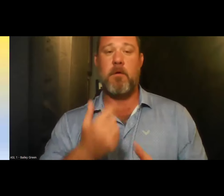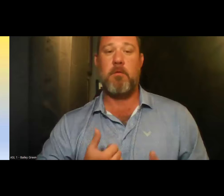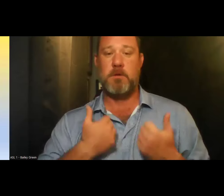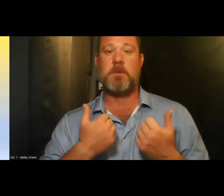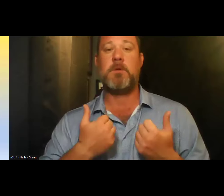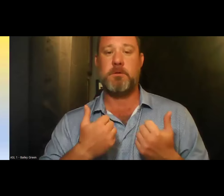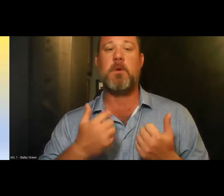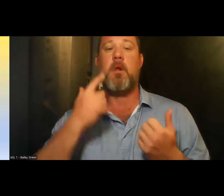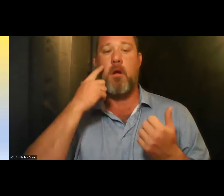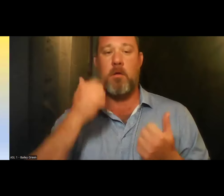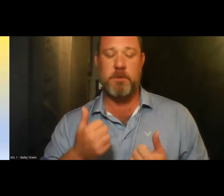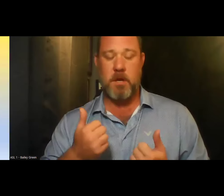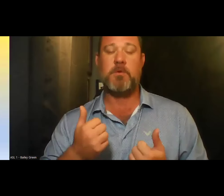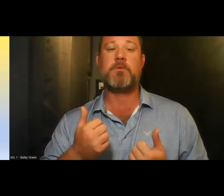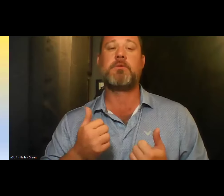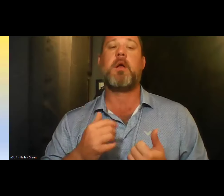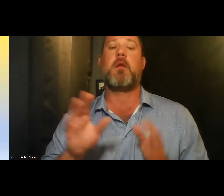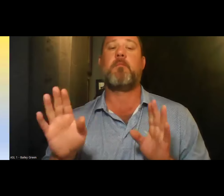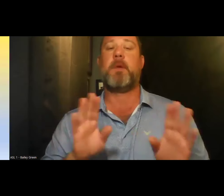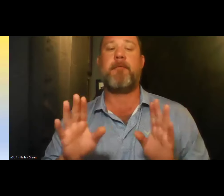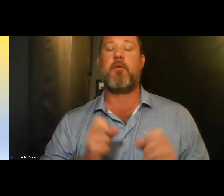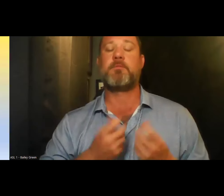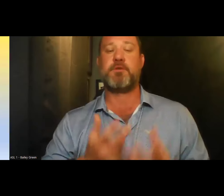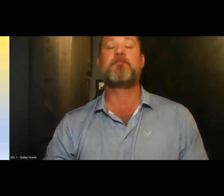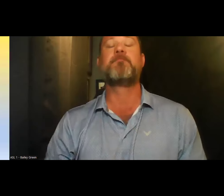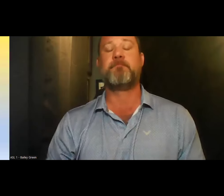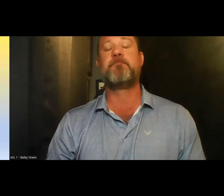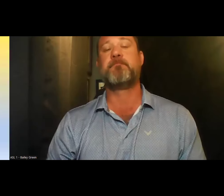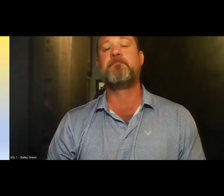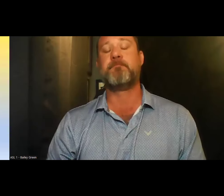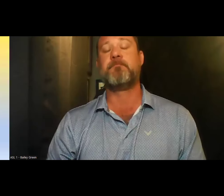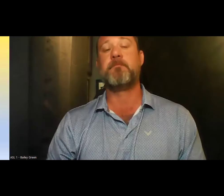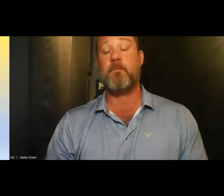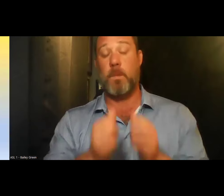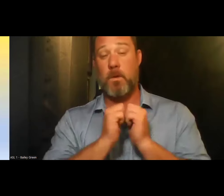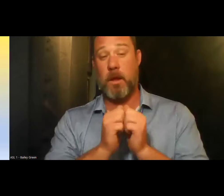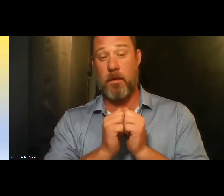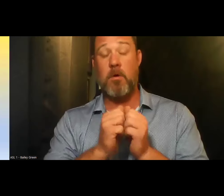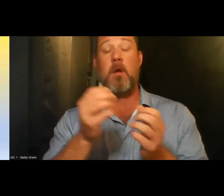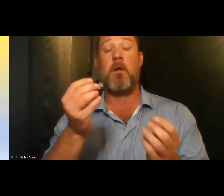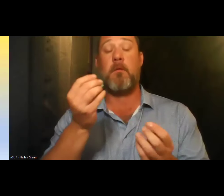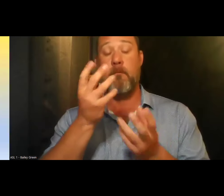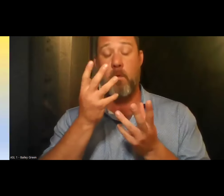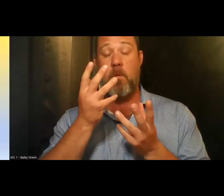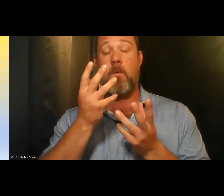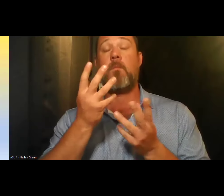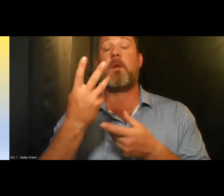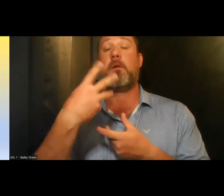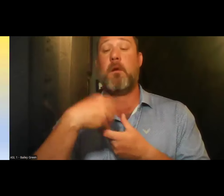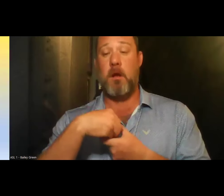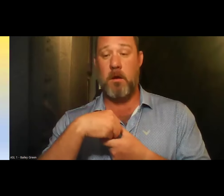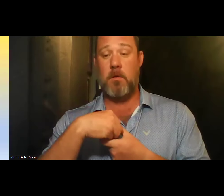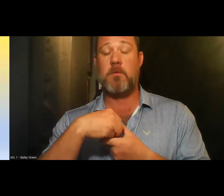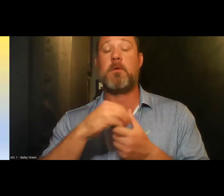living with Alzheimer's and those with behavioral expressions. Together, by staying informed and engaged, we can continue